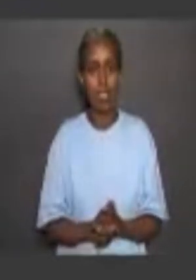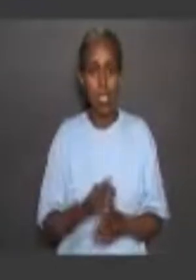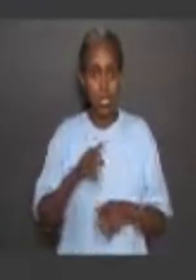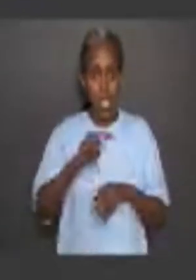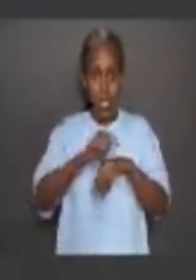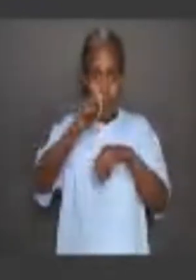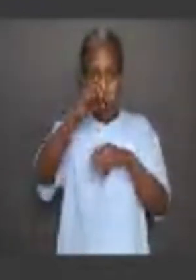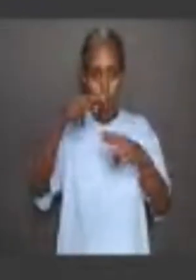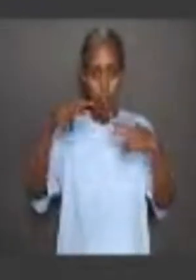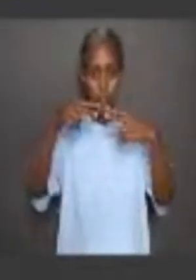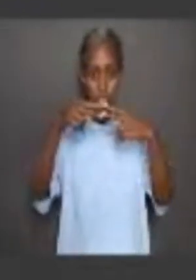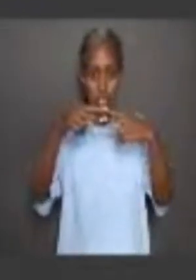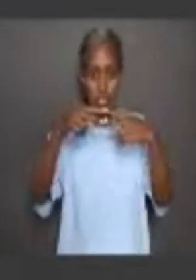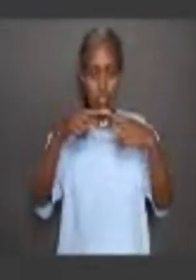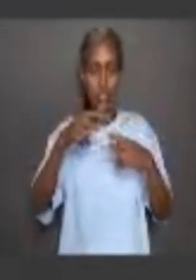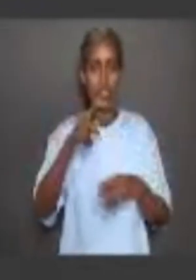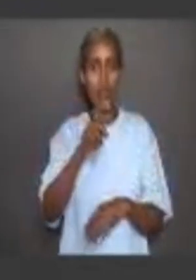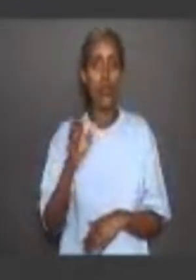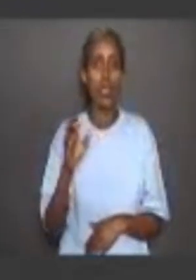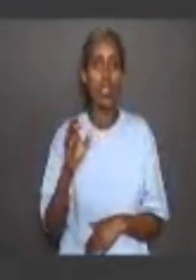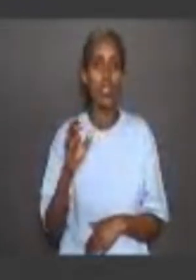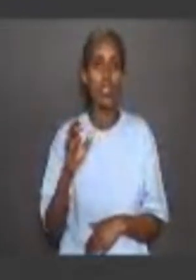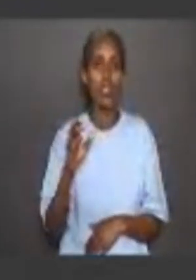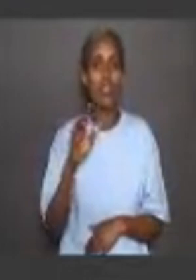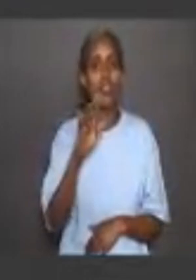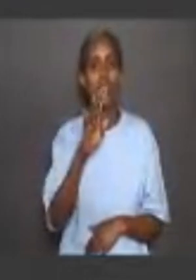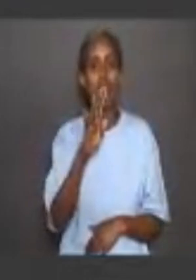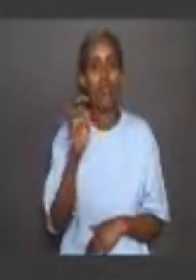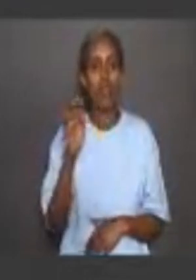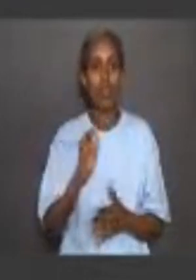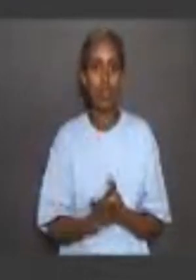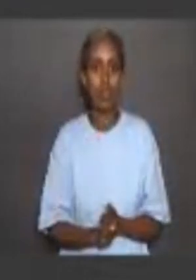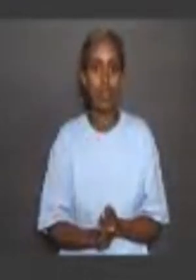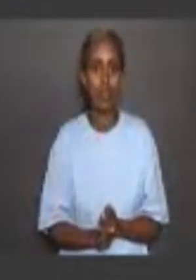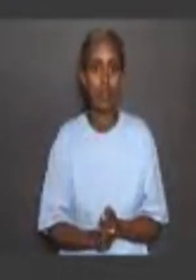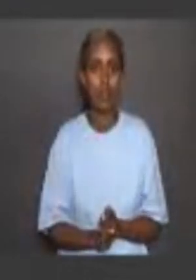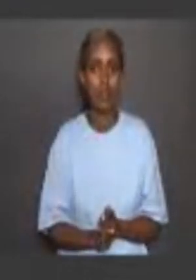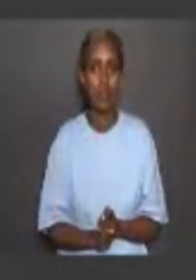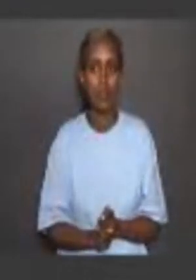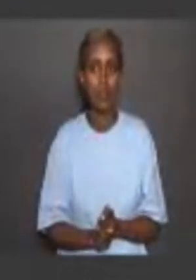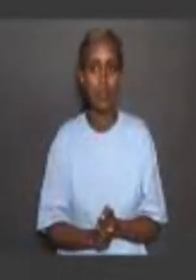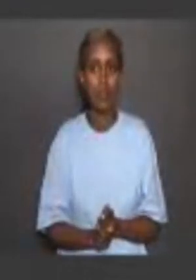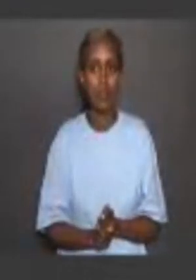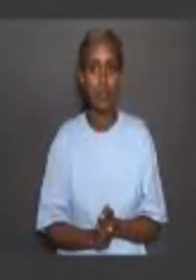The top vertex is 100, 400.